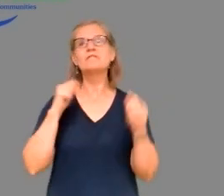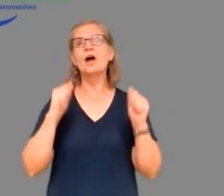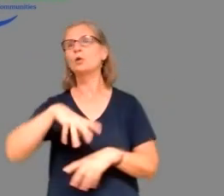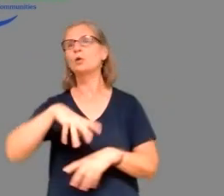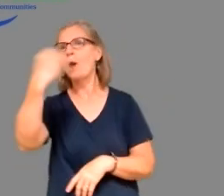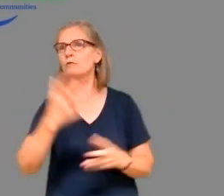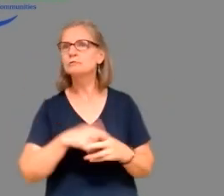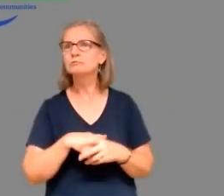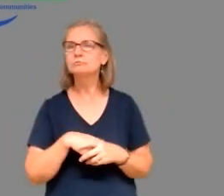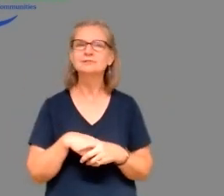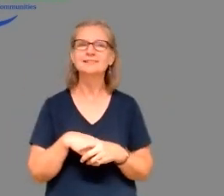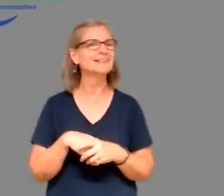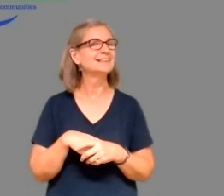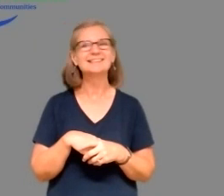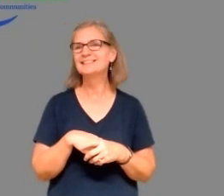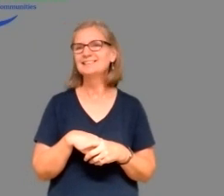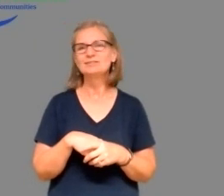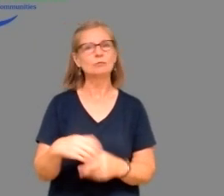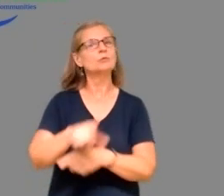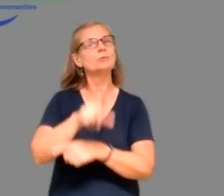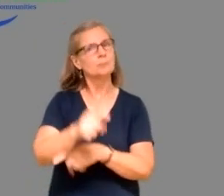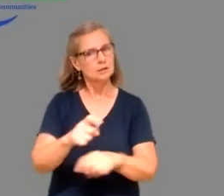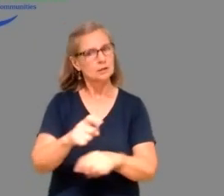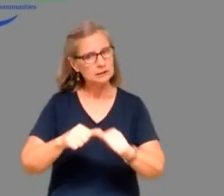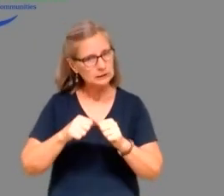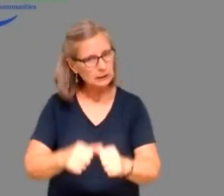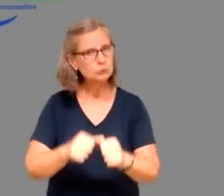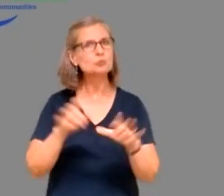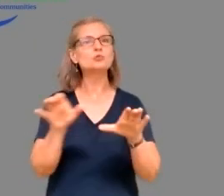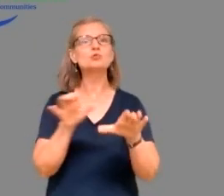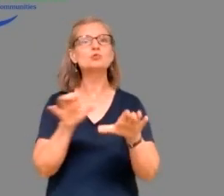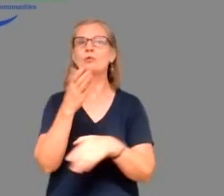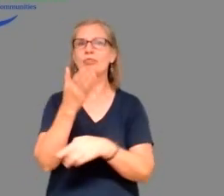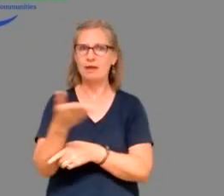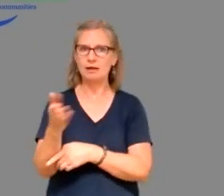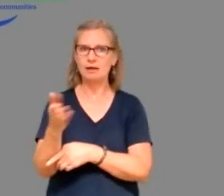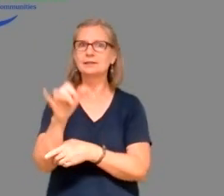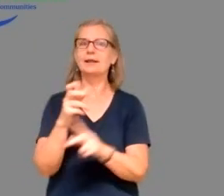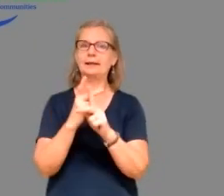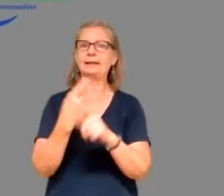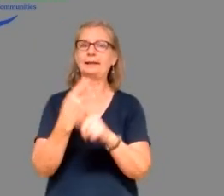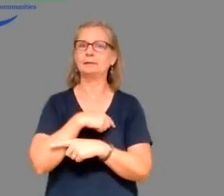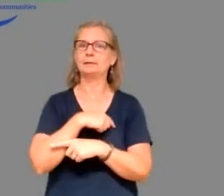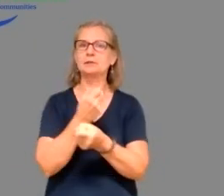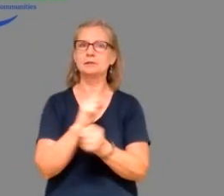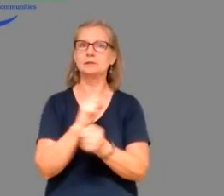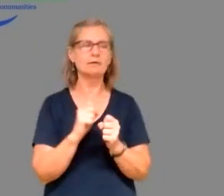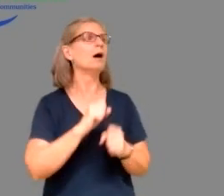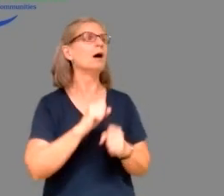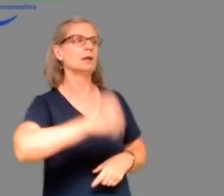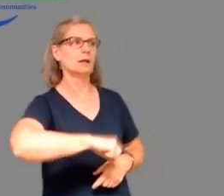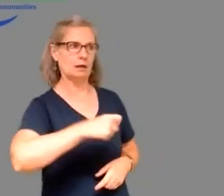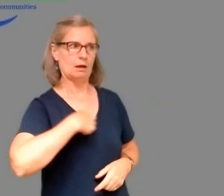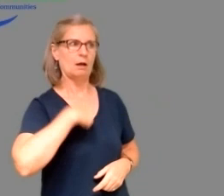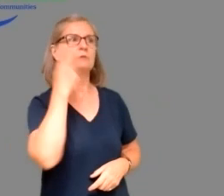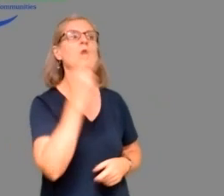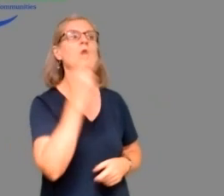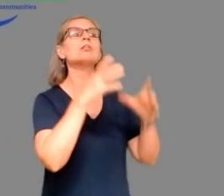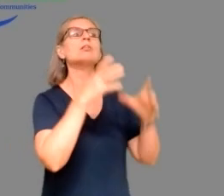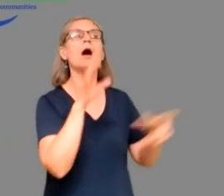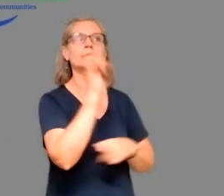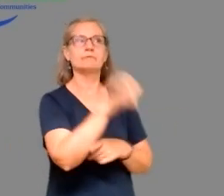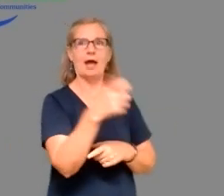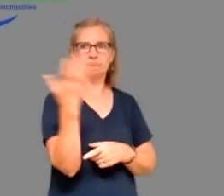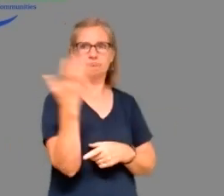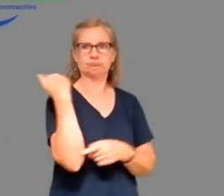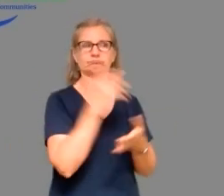that were keeping us safe to begin with. Yeah, I saw a lot of that mm-hmm. this weekend, just that